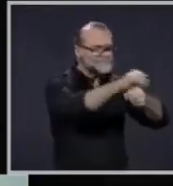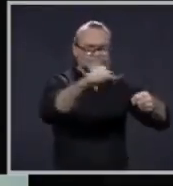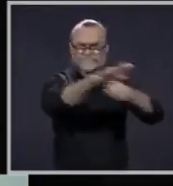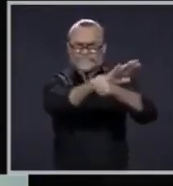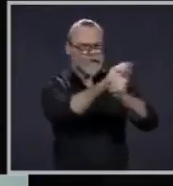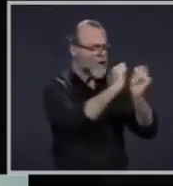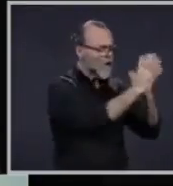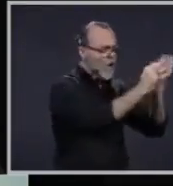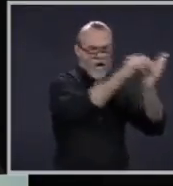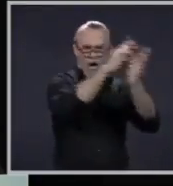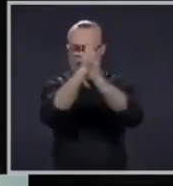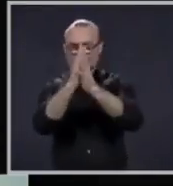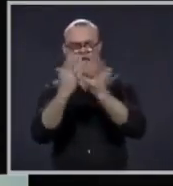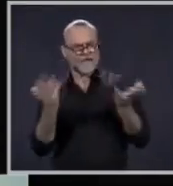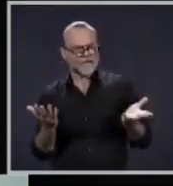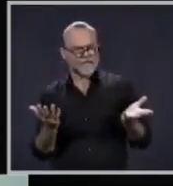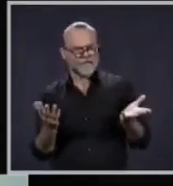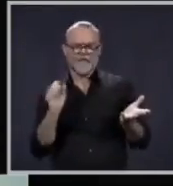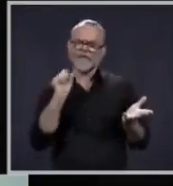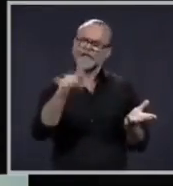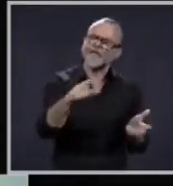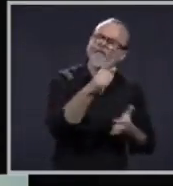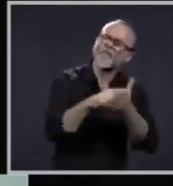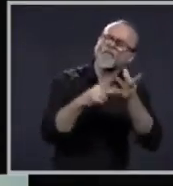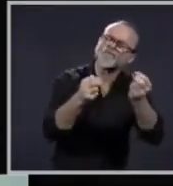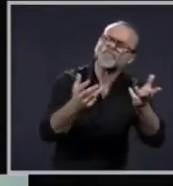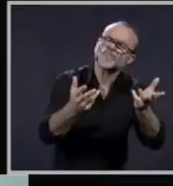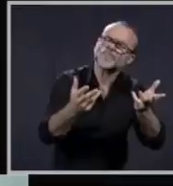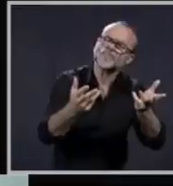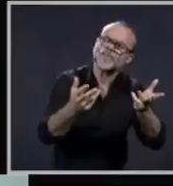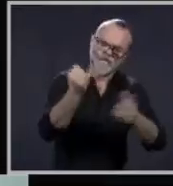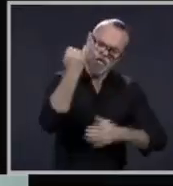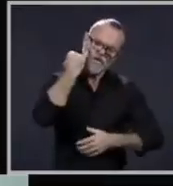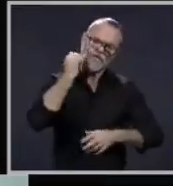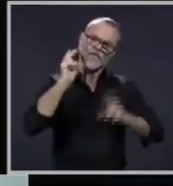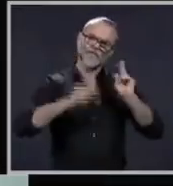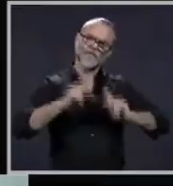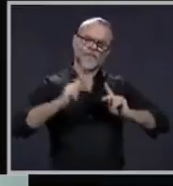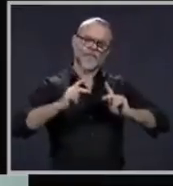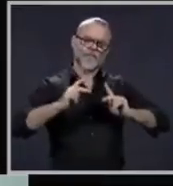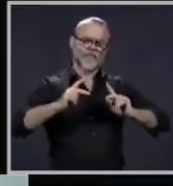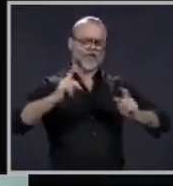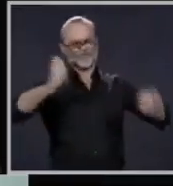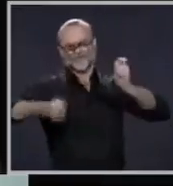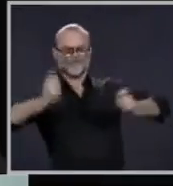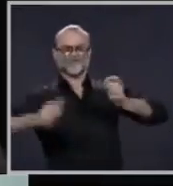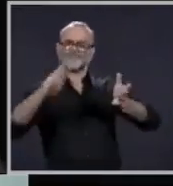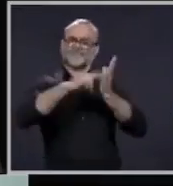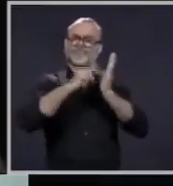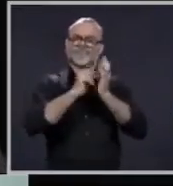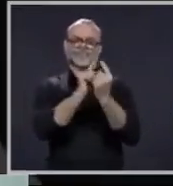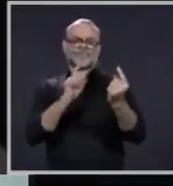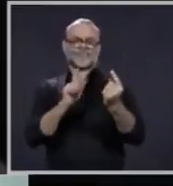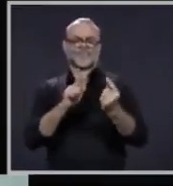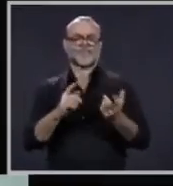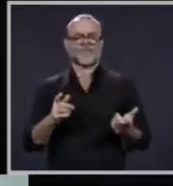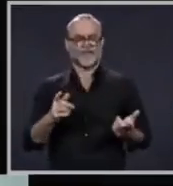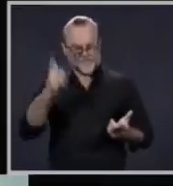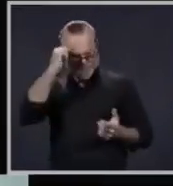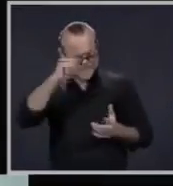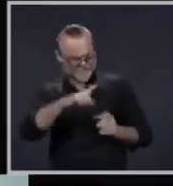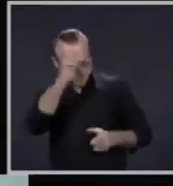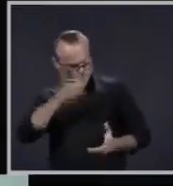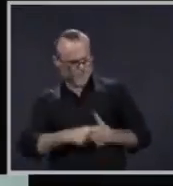that we respect those directives. So I'm asking people